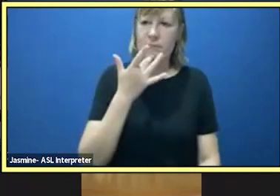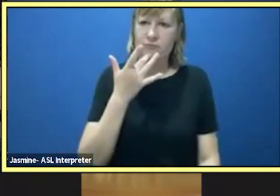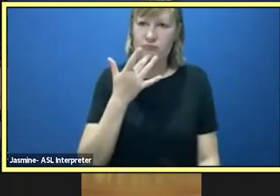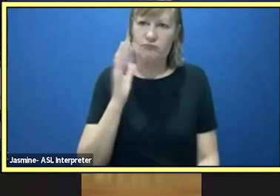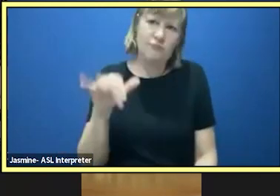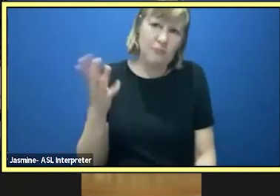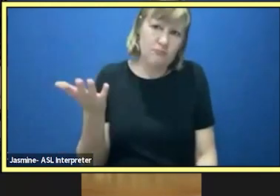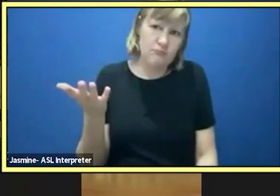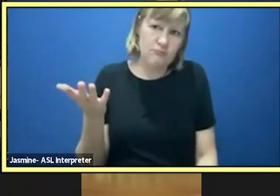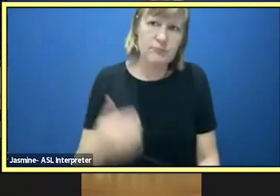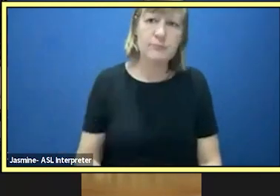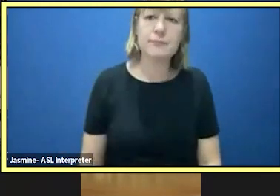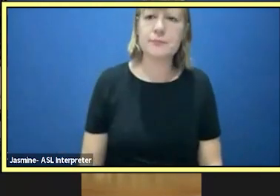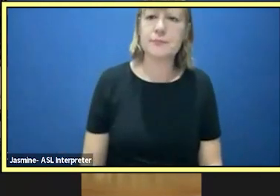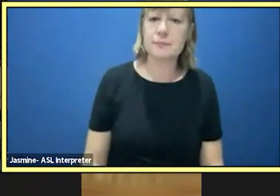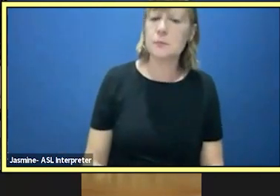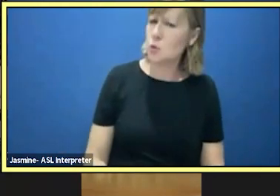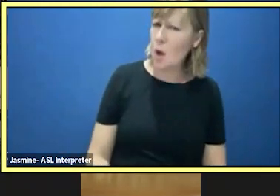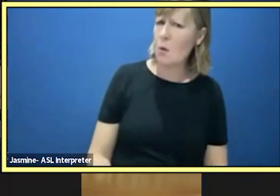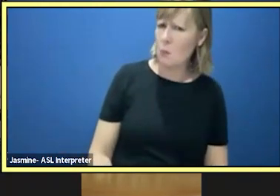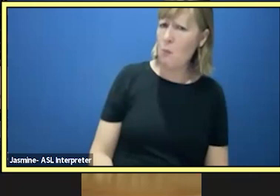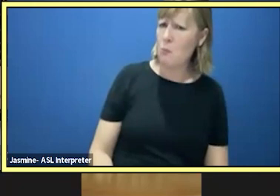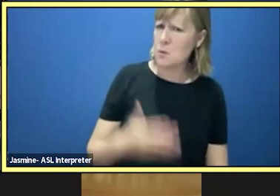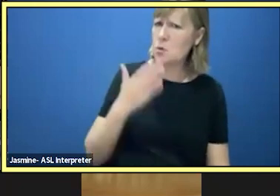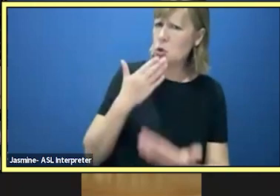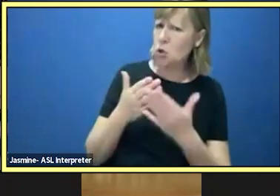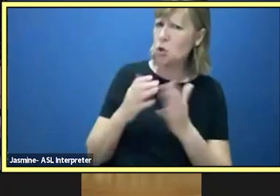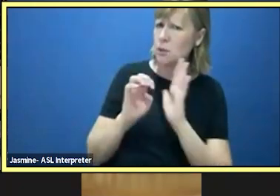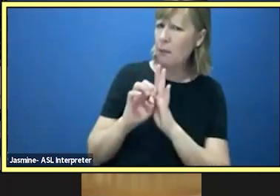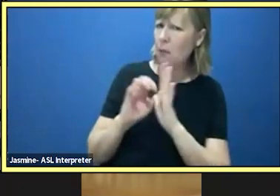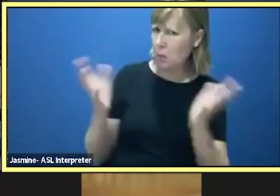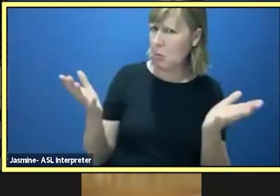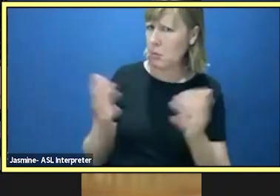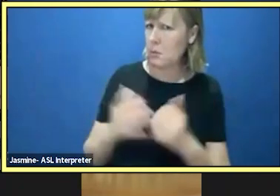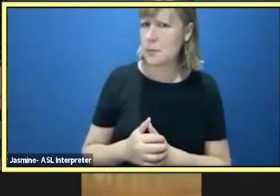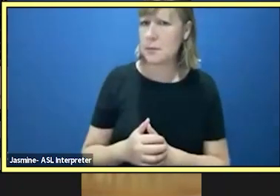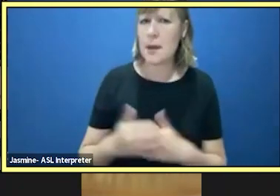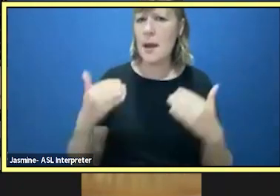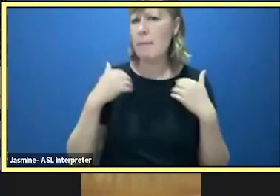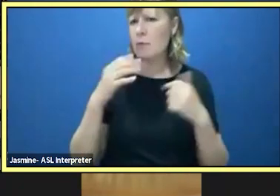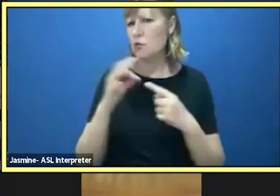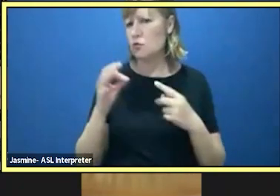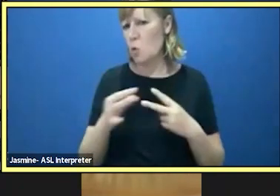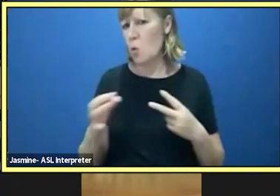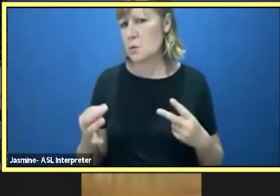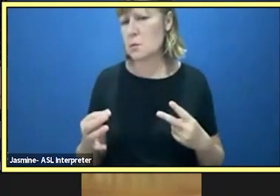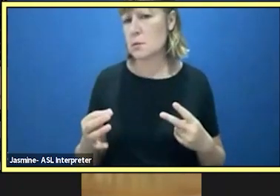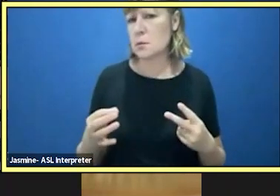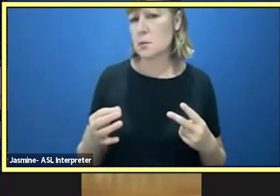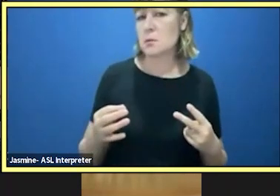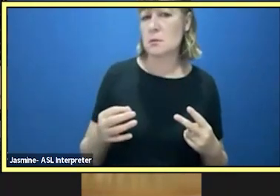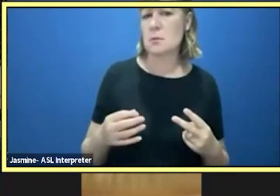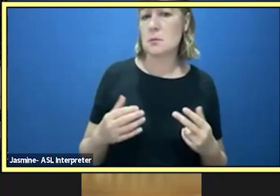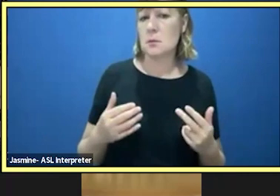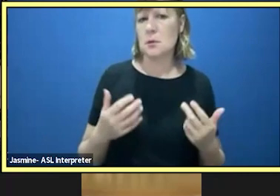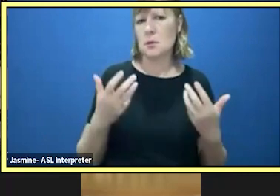That's a good example of like having a choice when there's a limited choice versus like opening the options. Like here's more choices than just